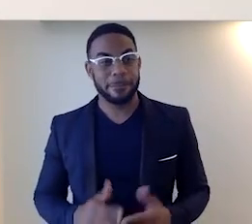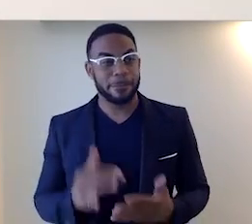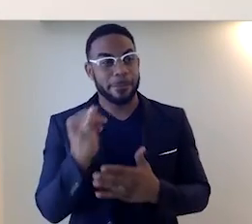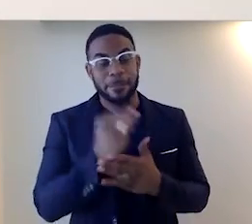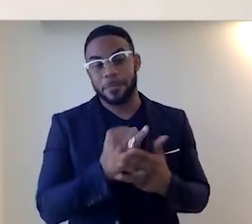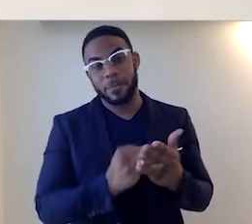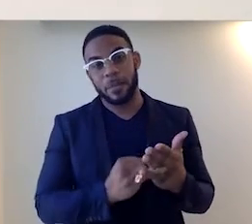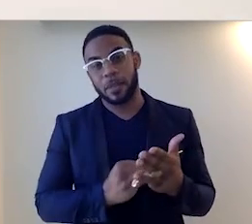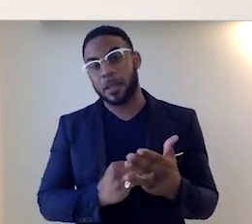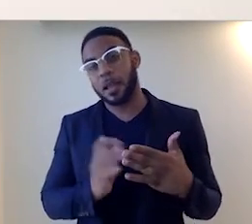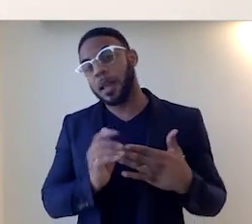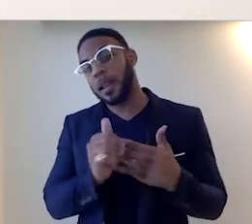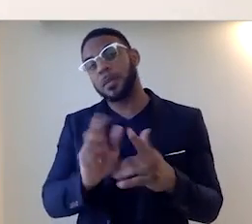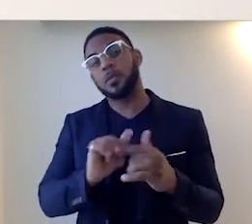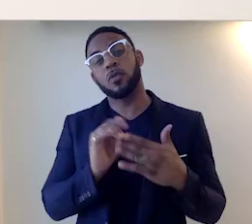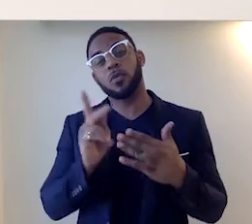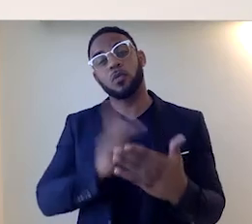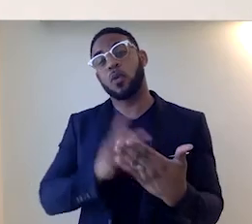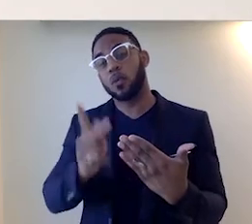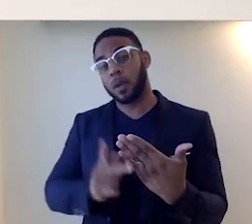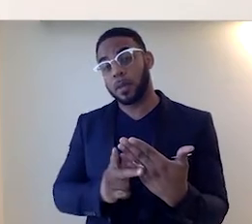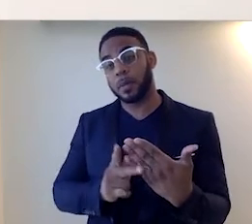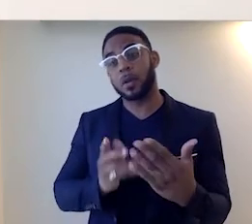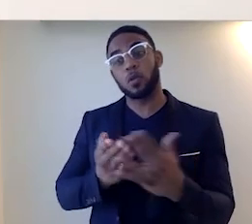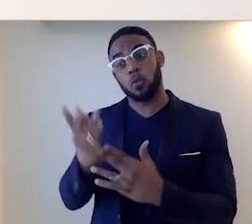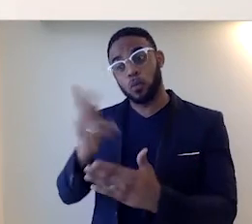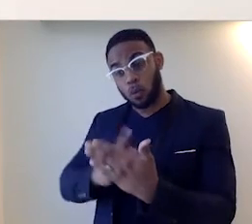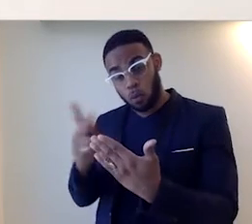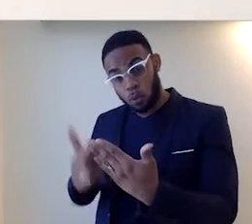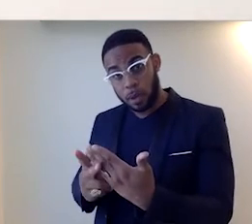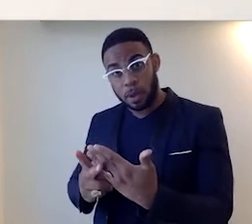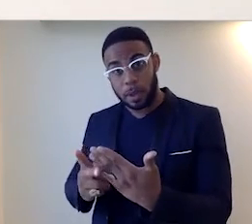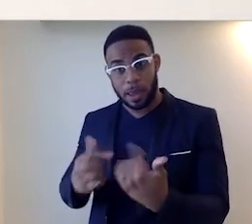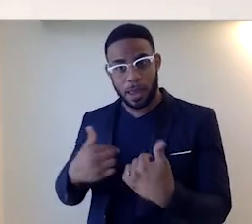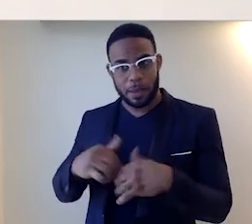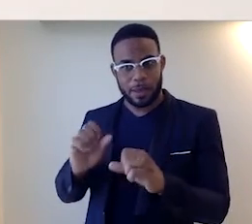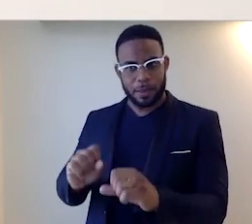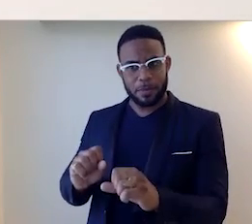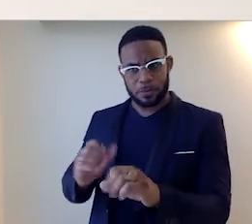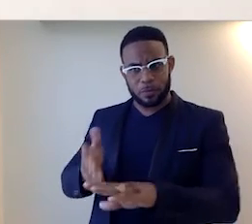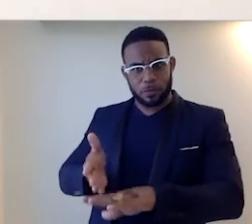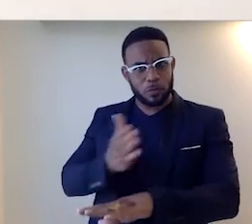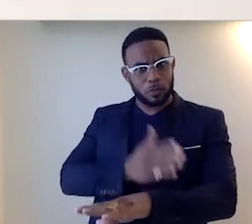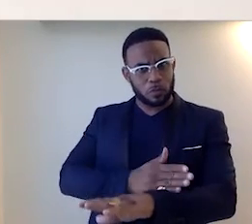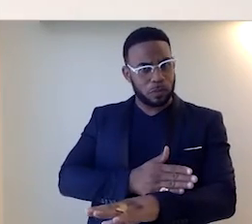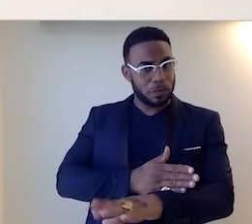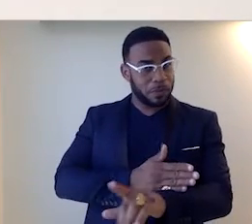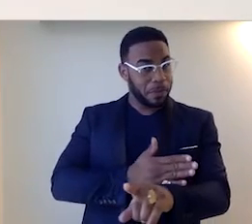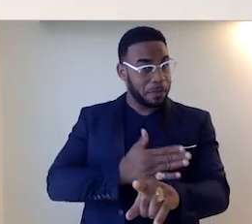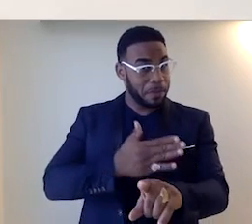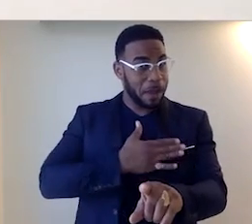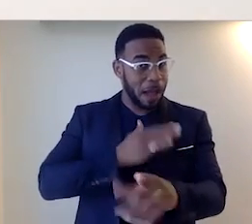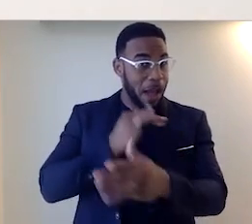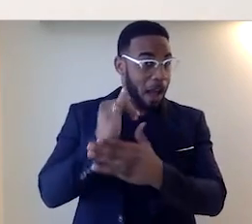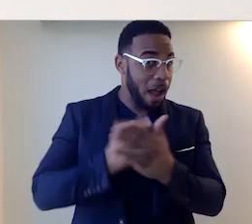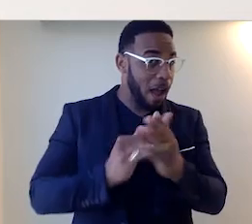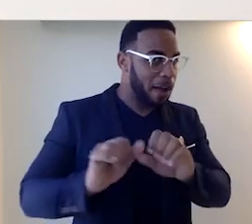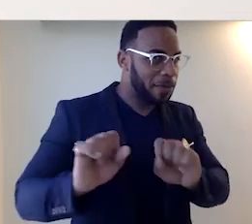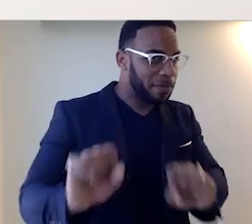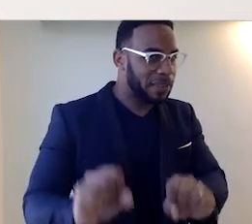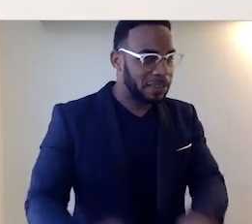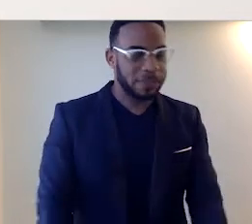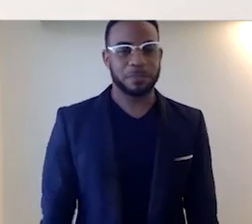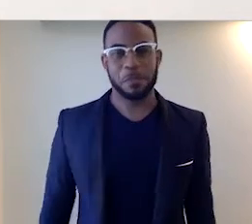Art led me to programming, and through programming, I was able to improve my artistic